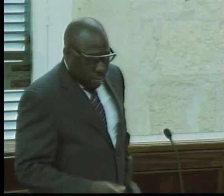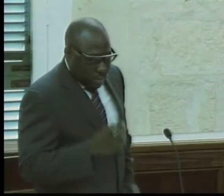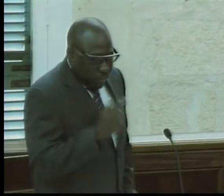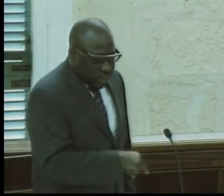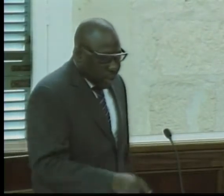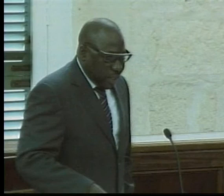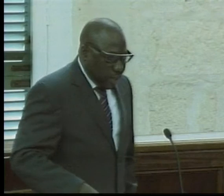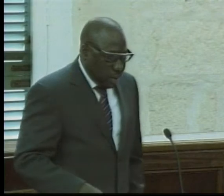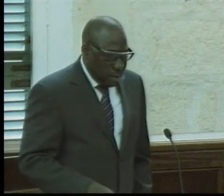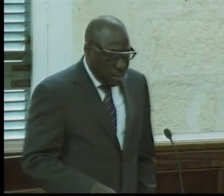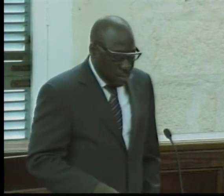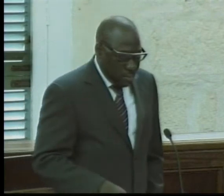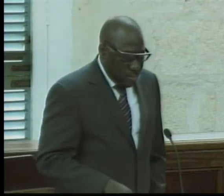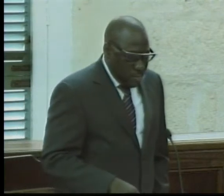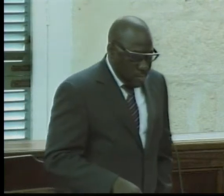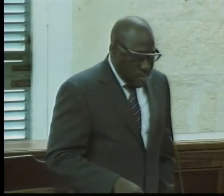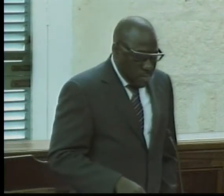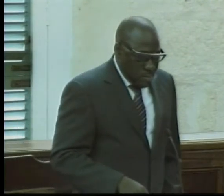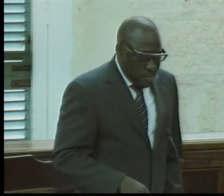Mr. Speaker,